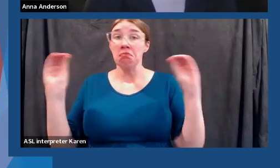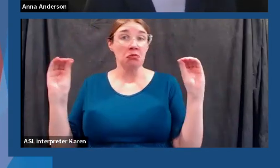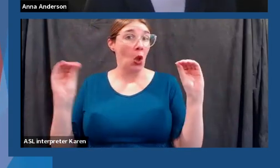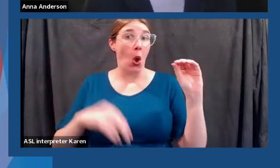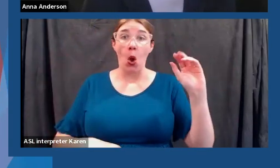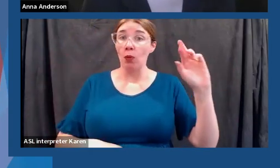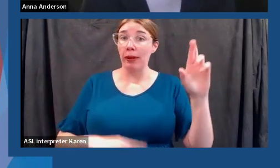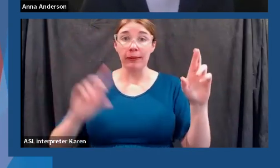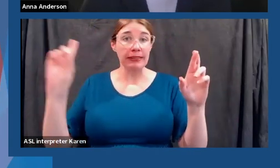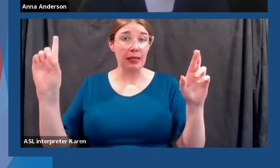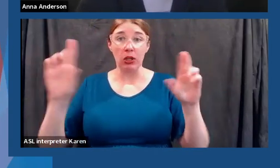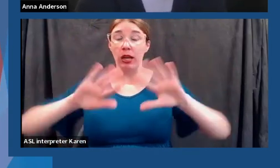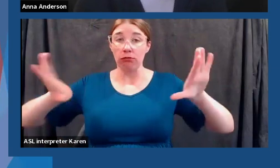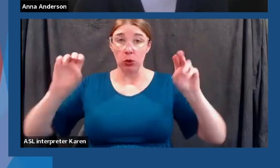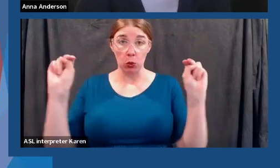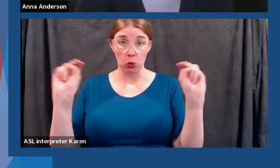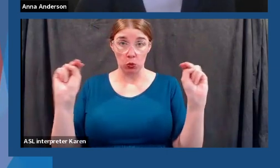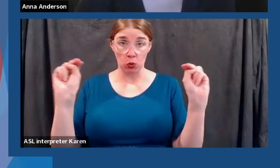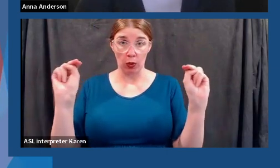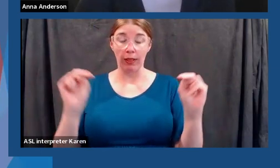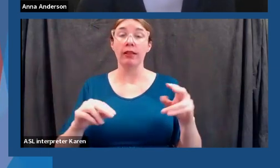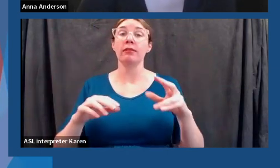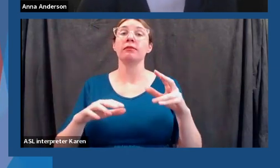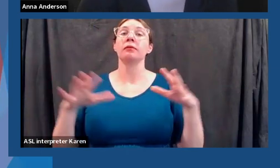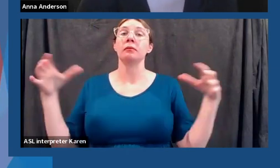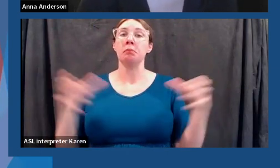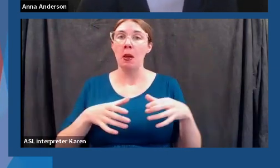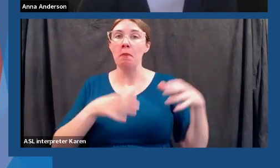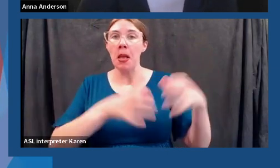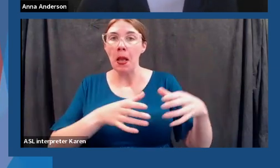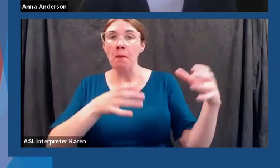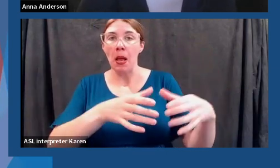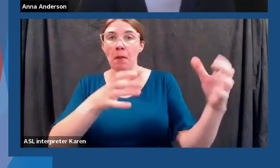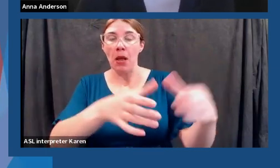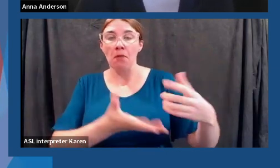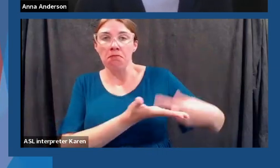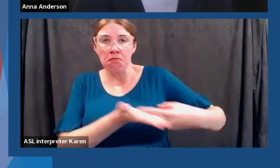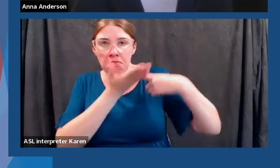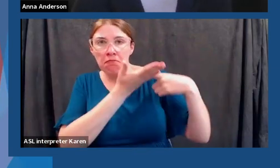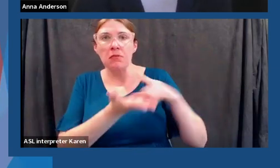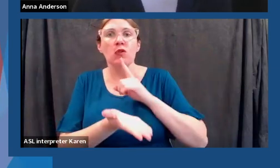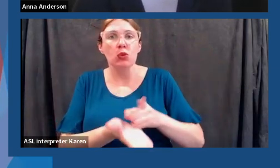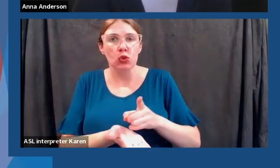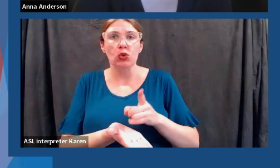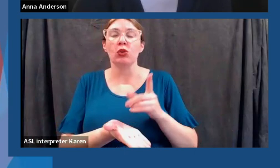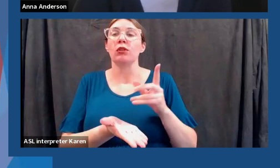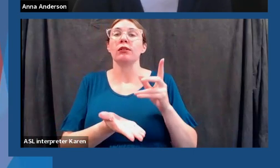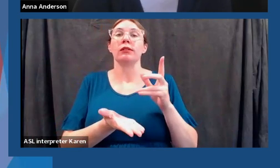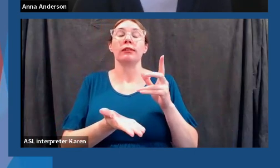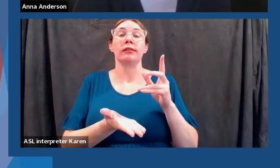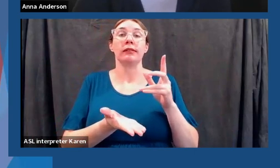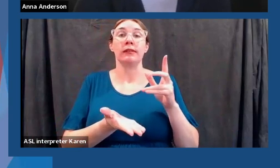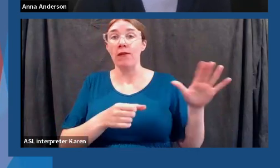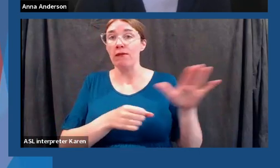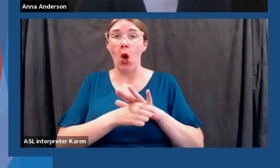people, and we meet and we work very hard to help ensure full participation in the entire